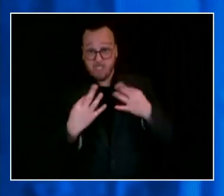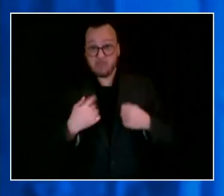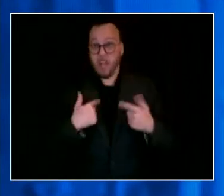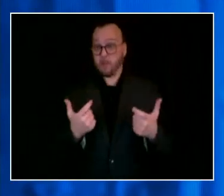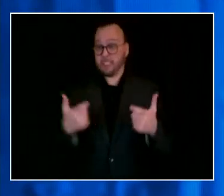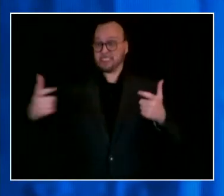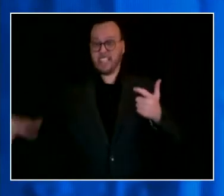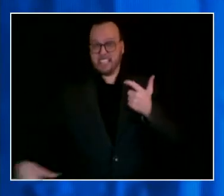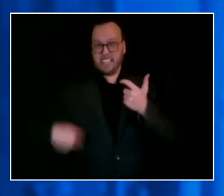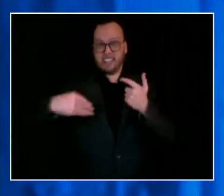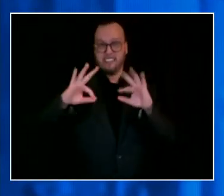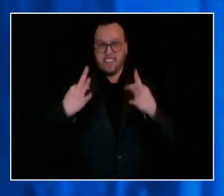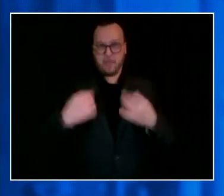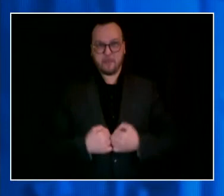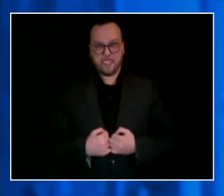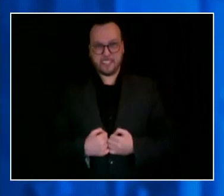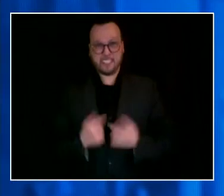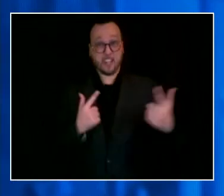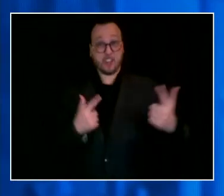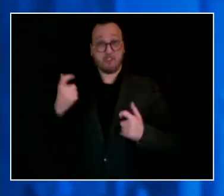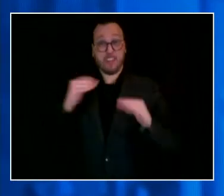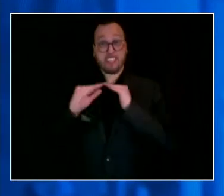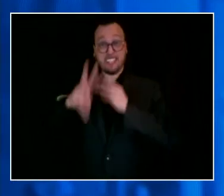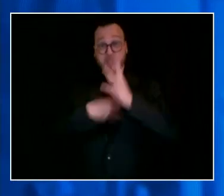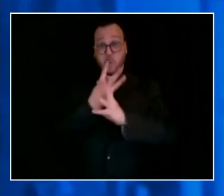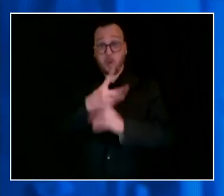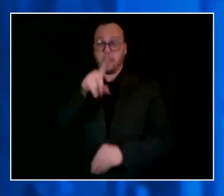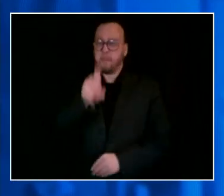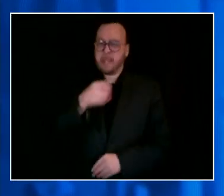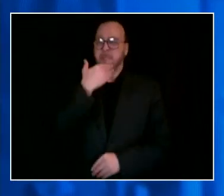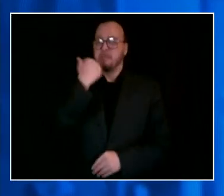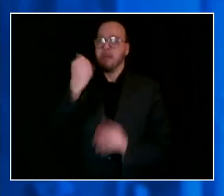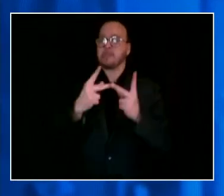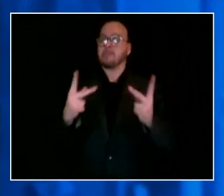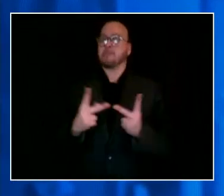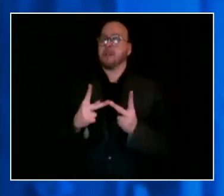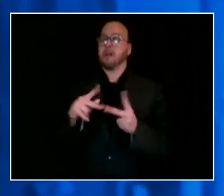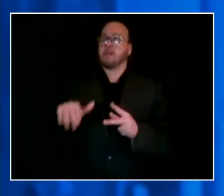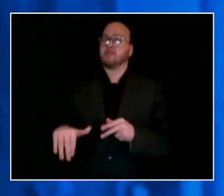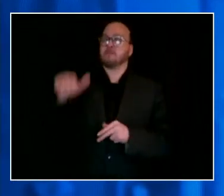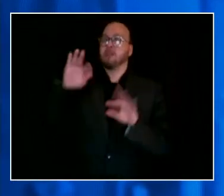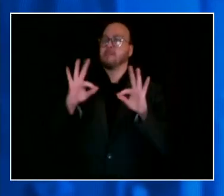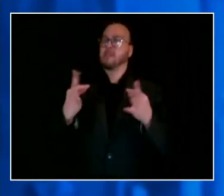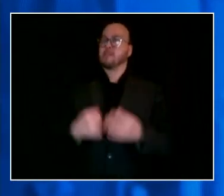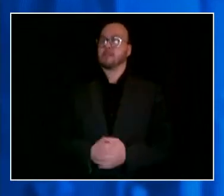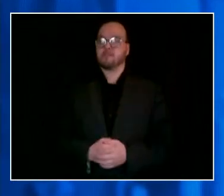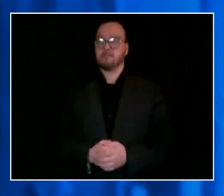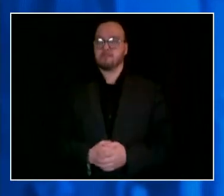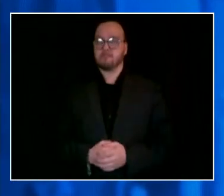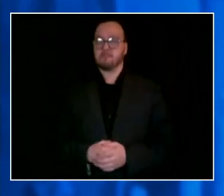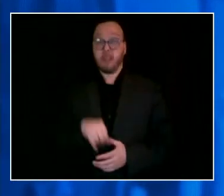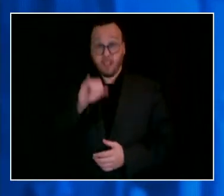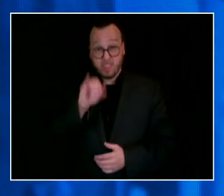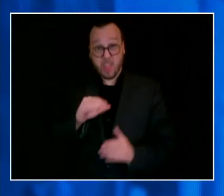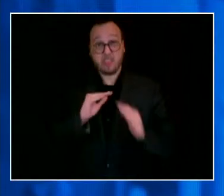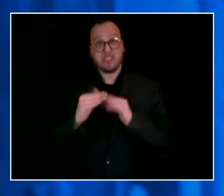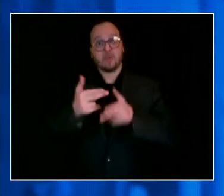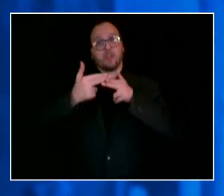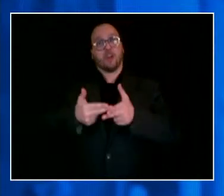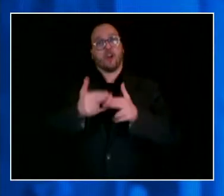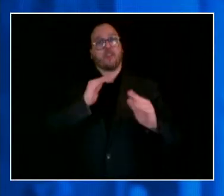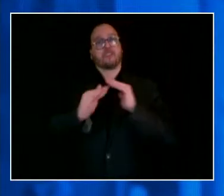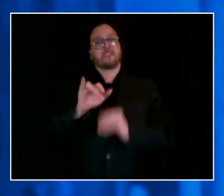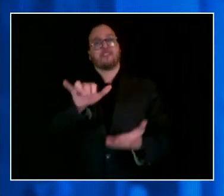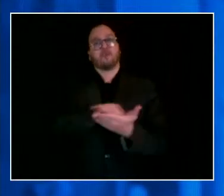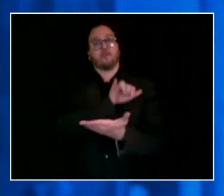world must be the best place to raise a family. That's the city we call the city of New York.